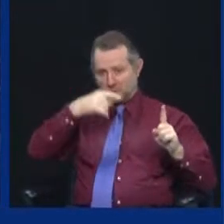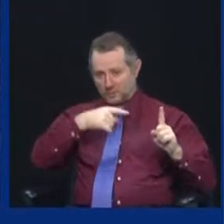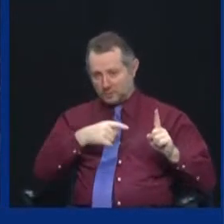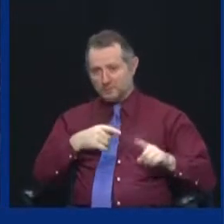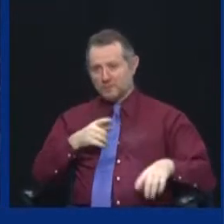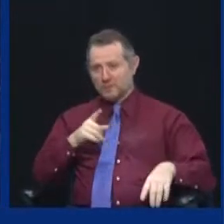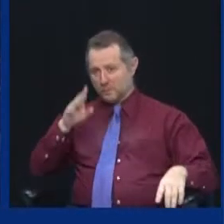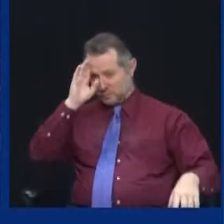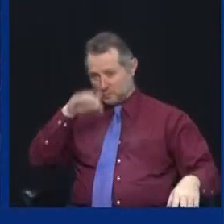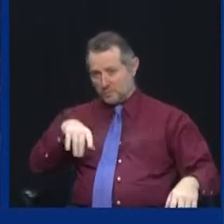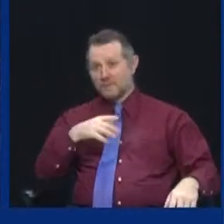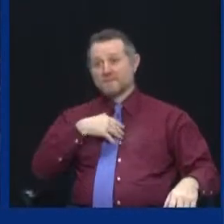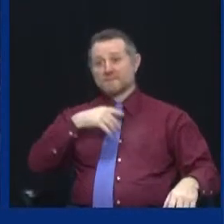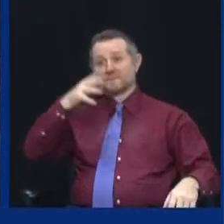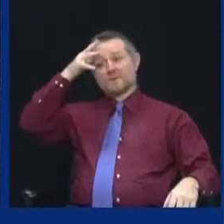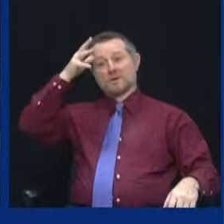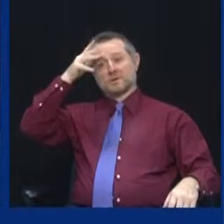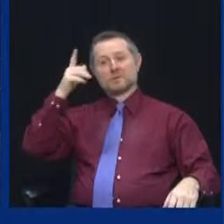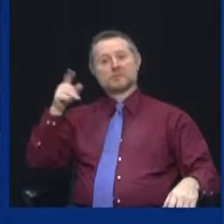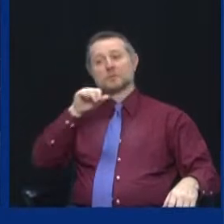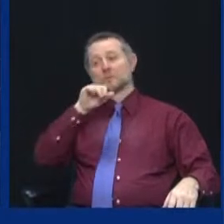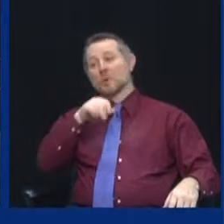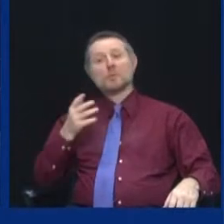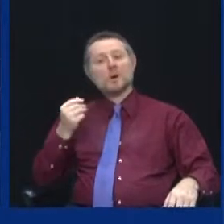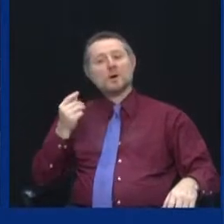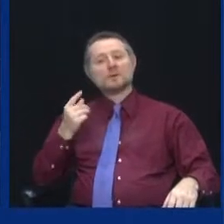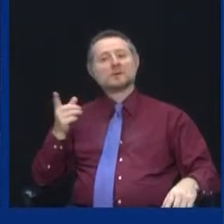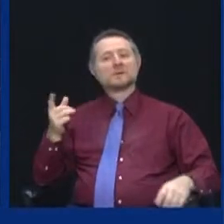as you know. My father also loved baseball.